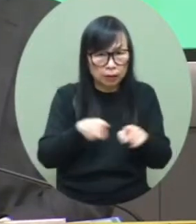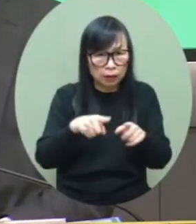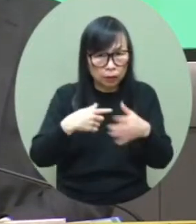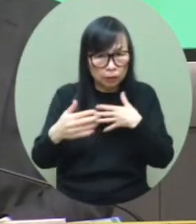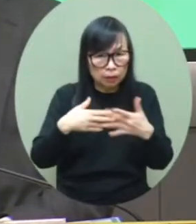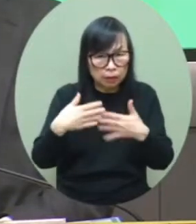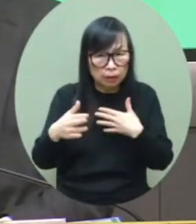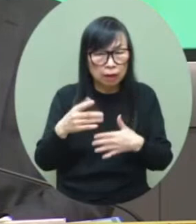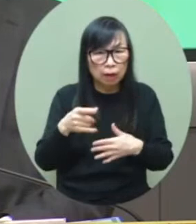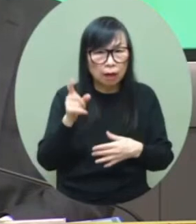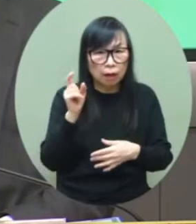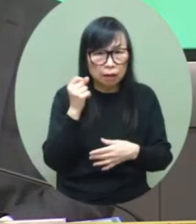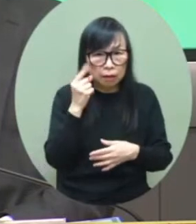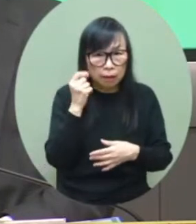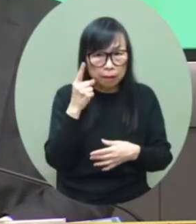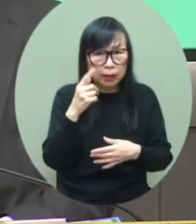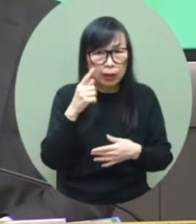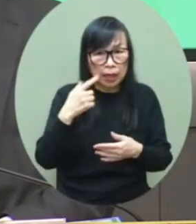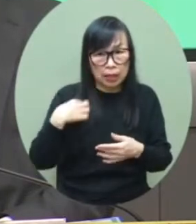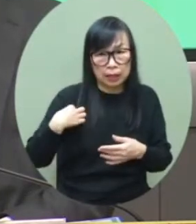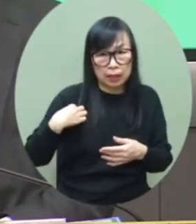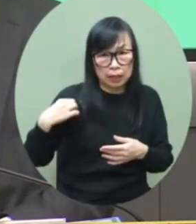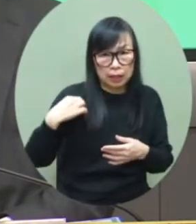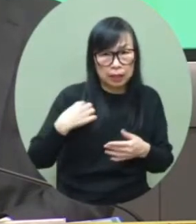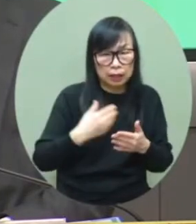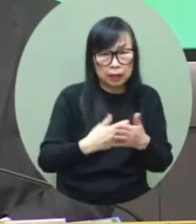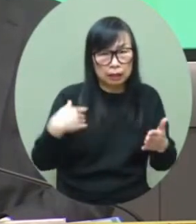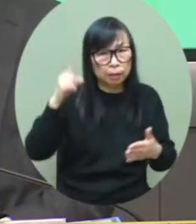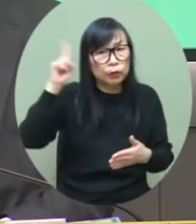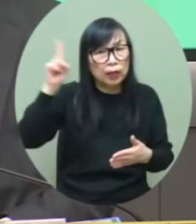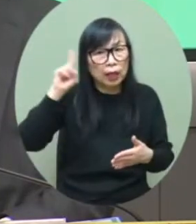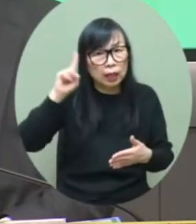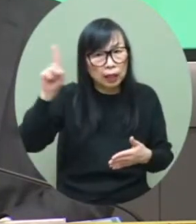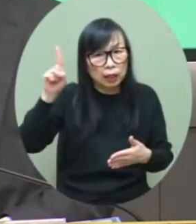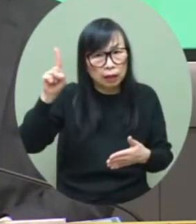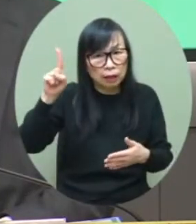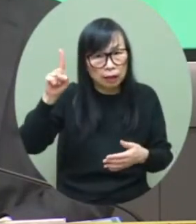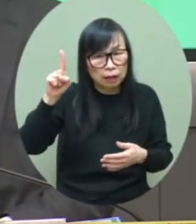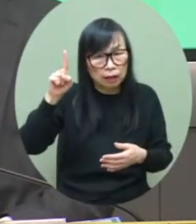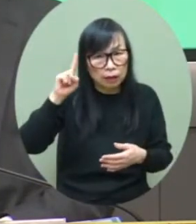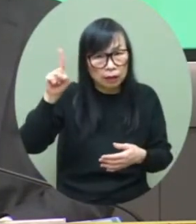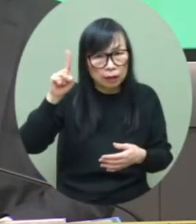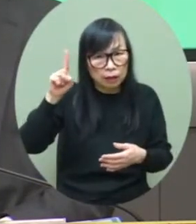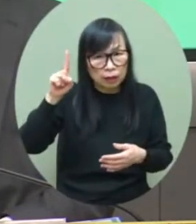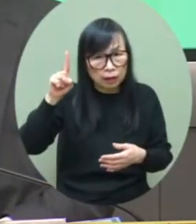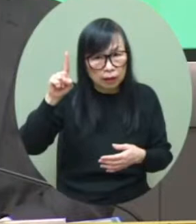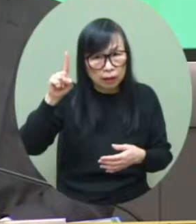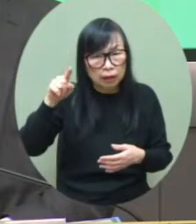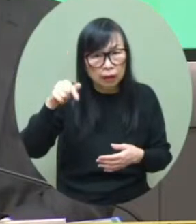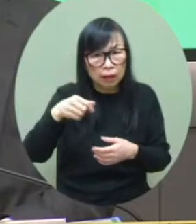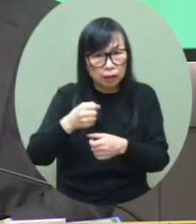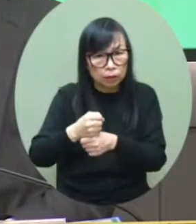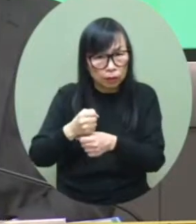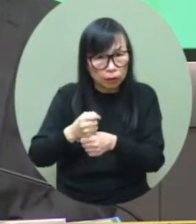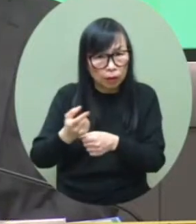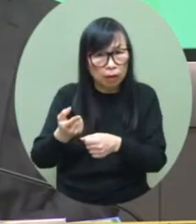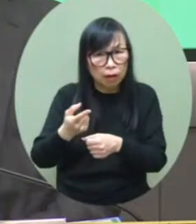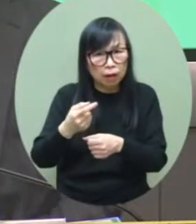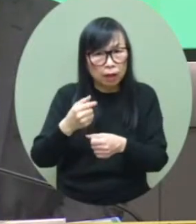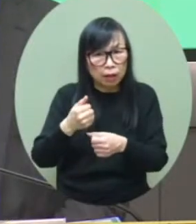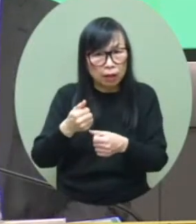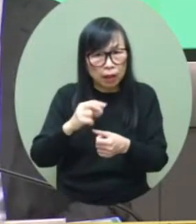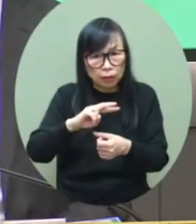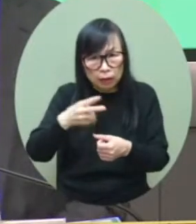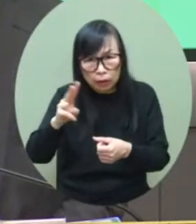And then I'm grateful to the main authorities. Just before the Chinese New Year, almost every day, the CS and his colleagues were